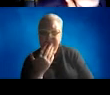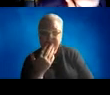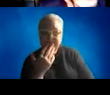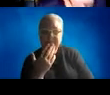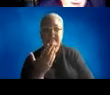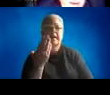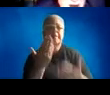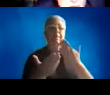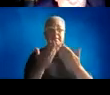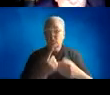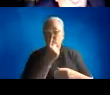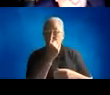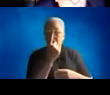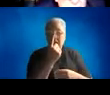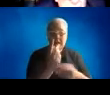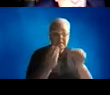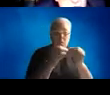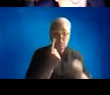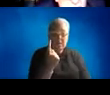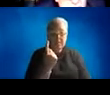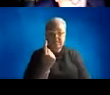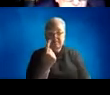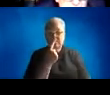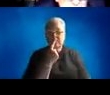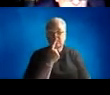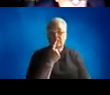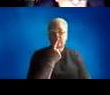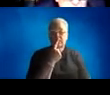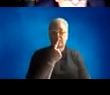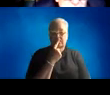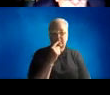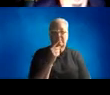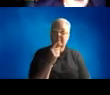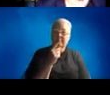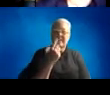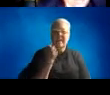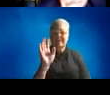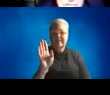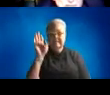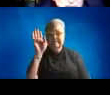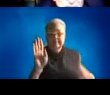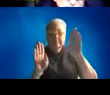I think. Yeah, one more. Okay, there's a few with their hands up. Okay.